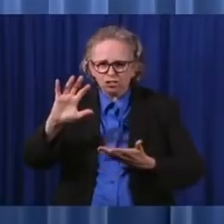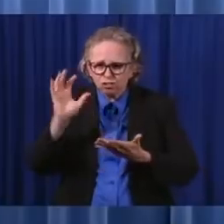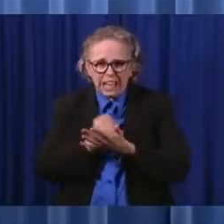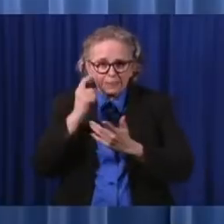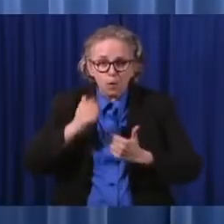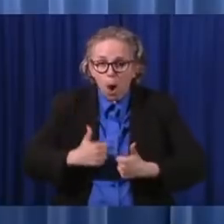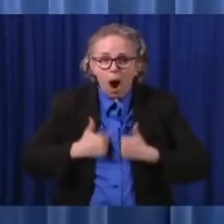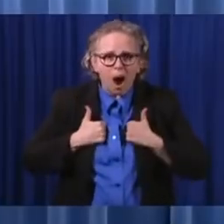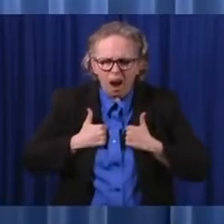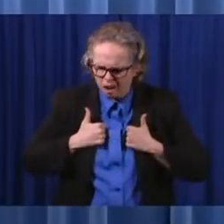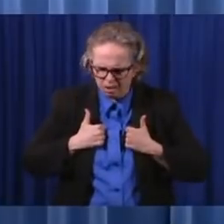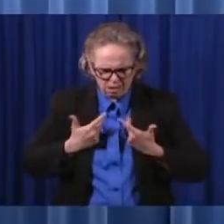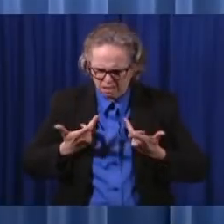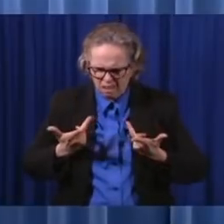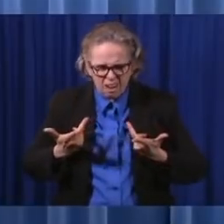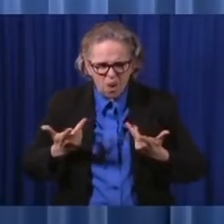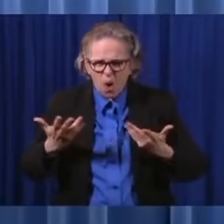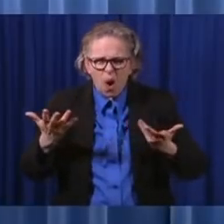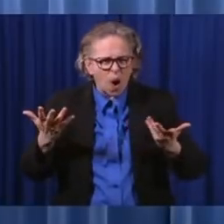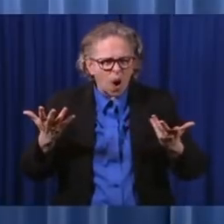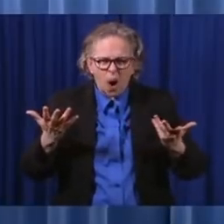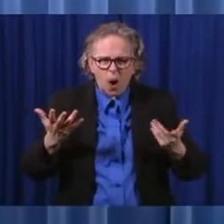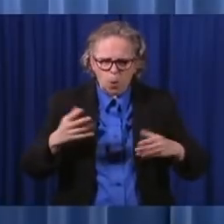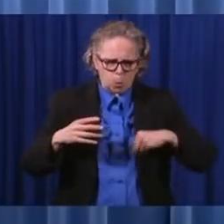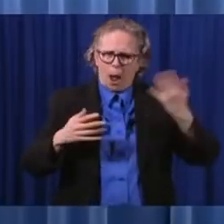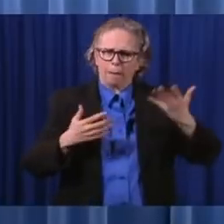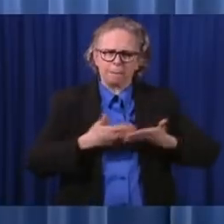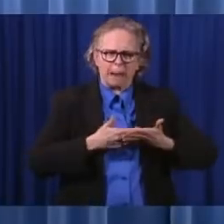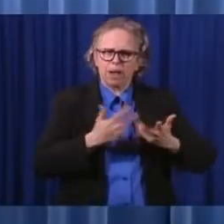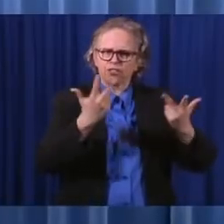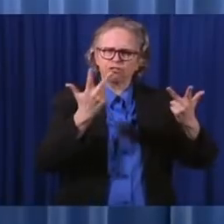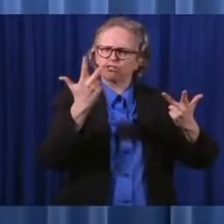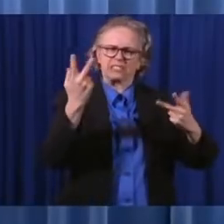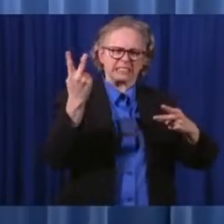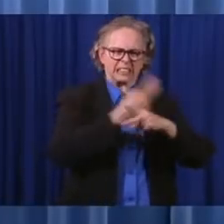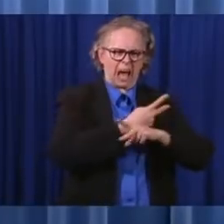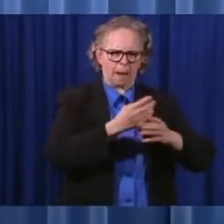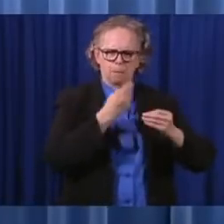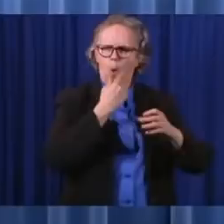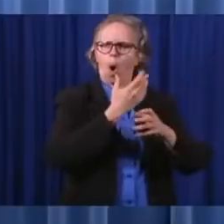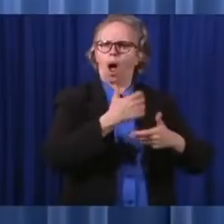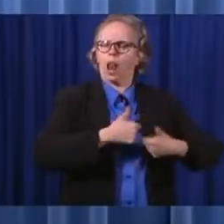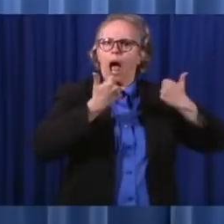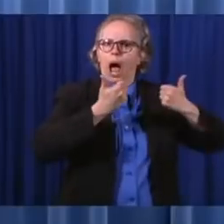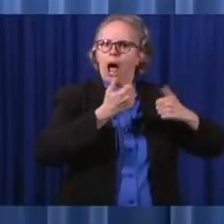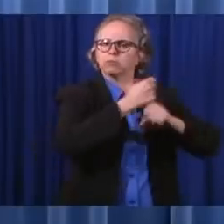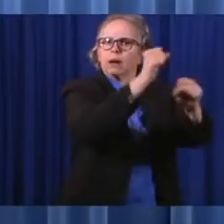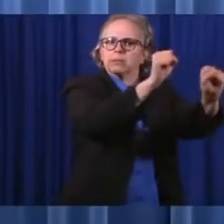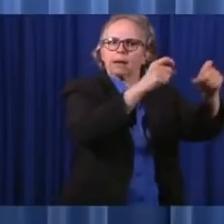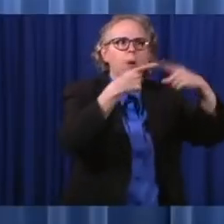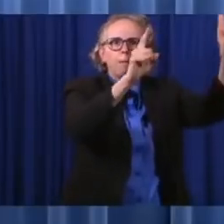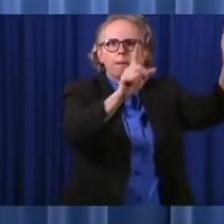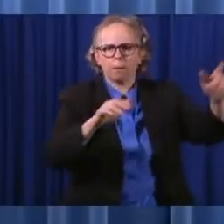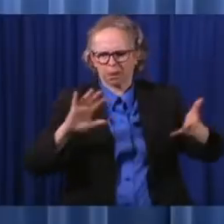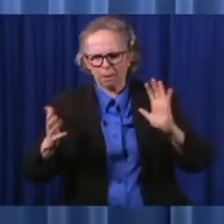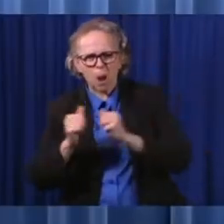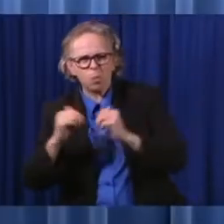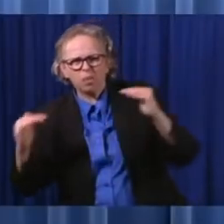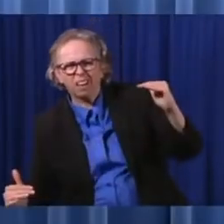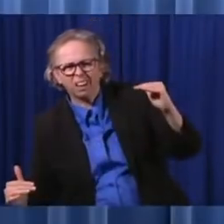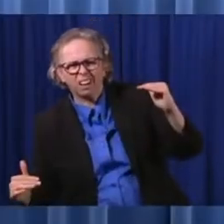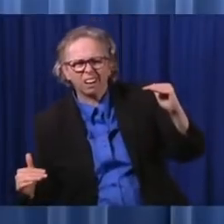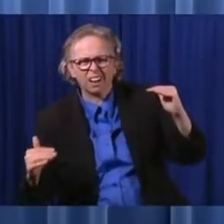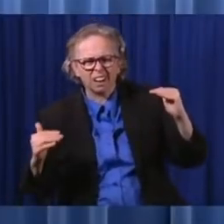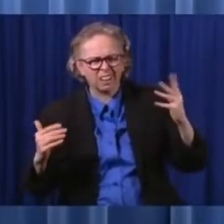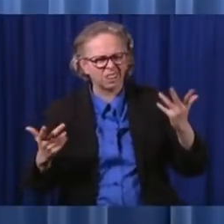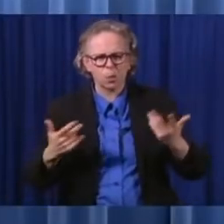us. That should anger all of us. But what we should do is we can talk about it, and talking is important.